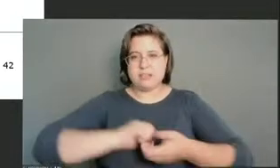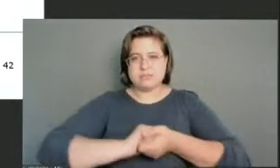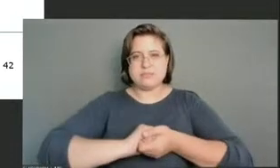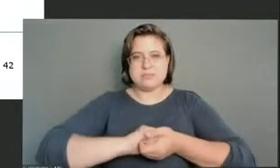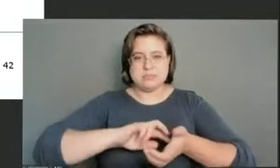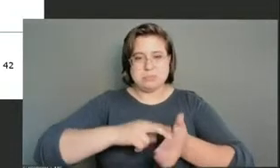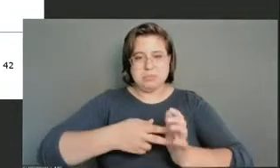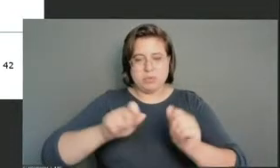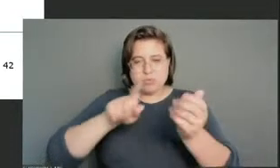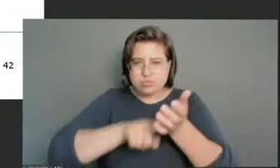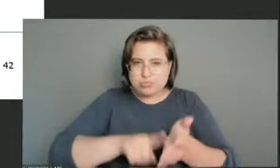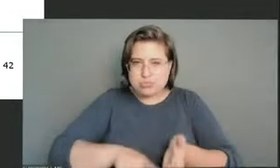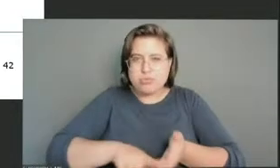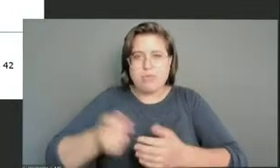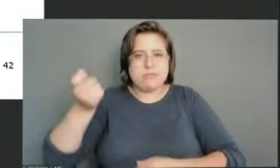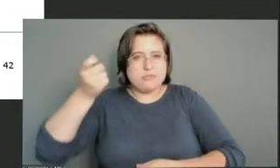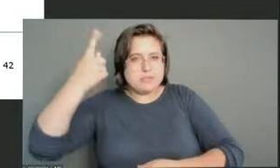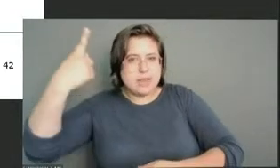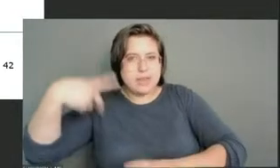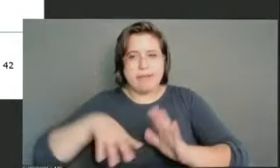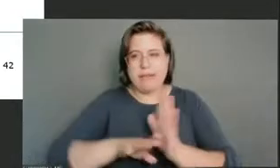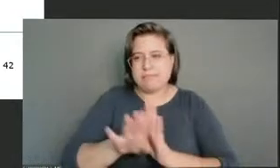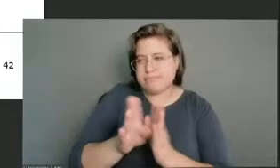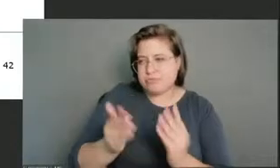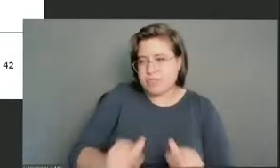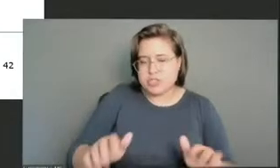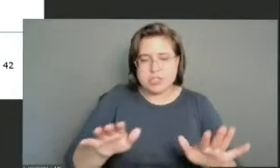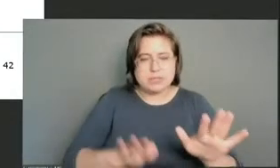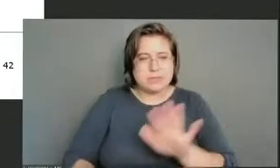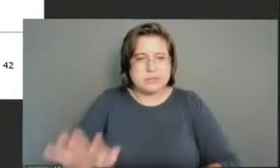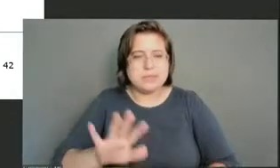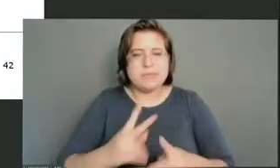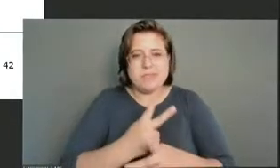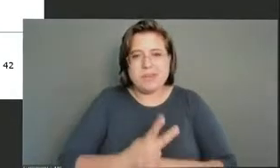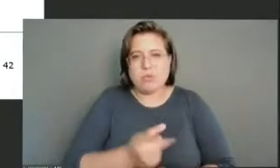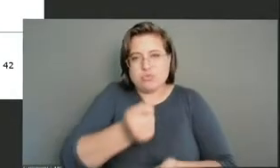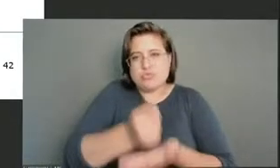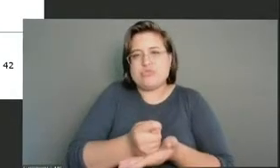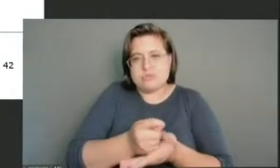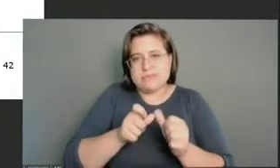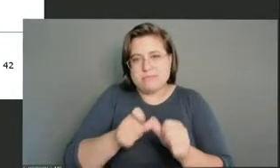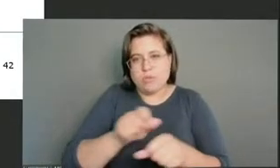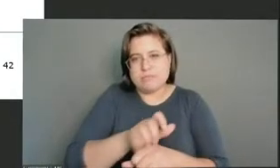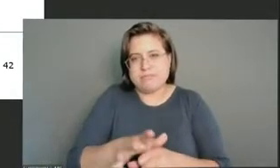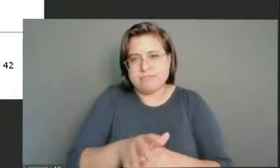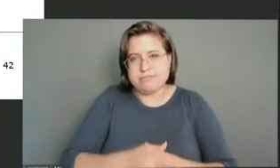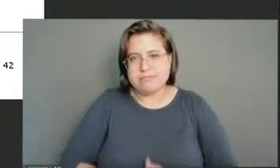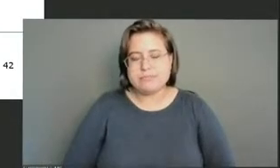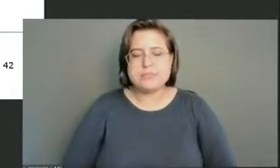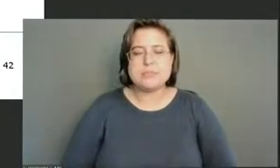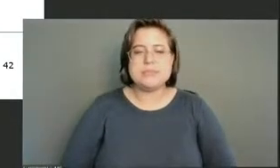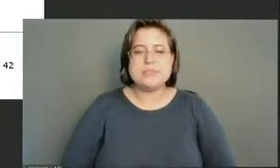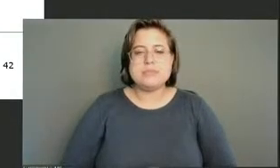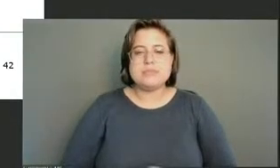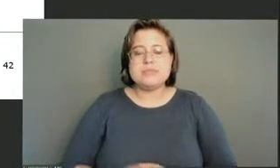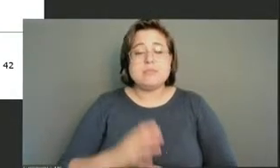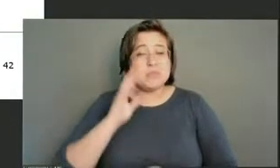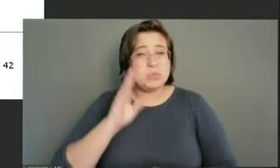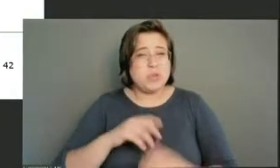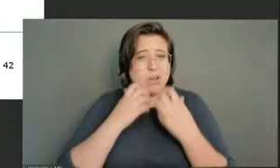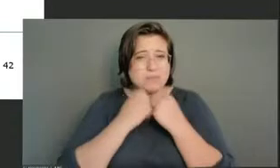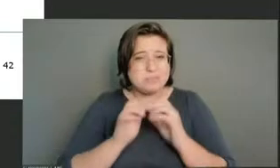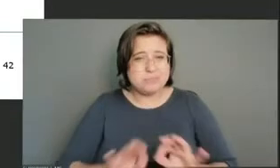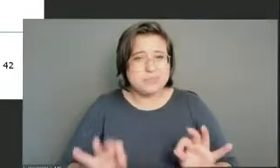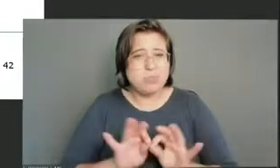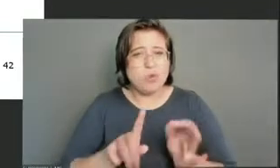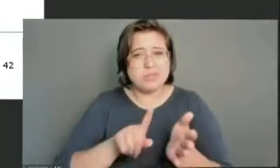understand, develop interventions, and treat long COVID. We know that there's a significant need to share information and resources amongst researchers